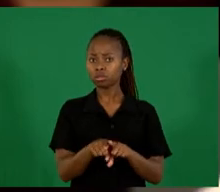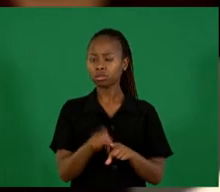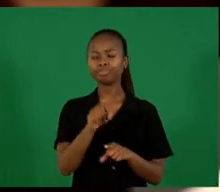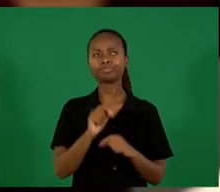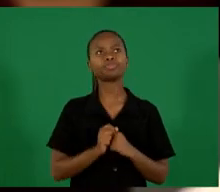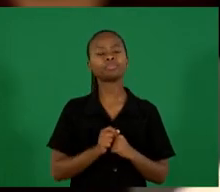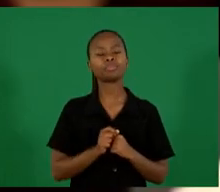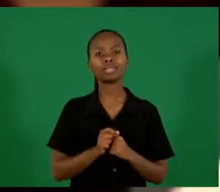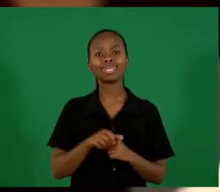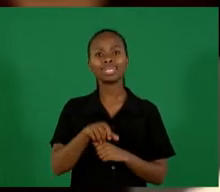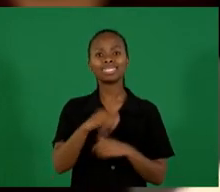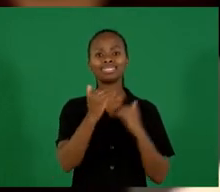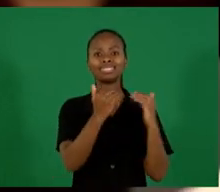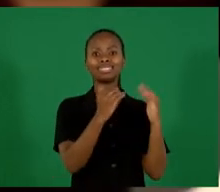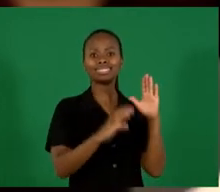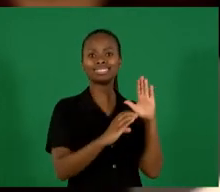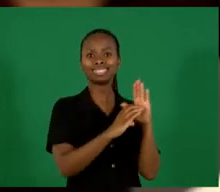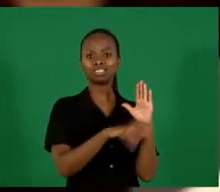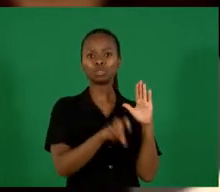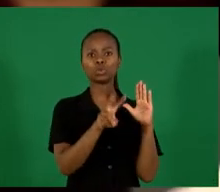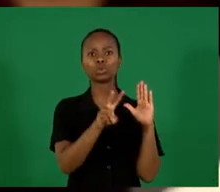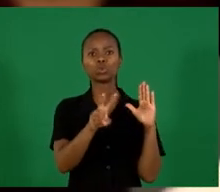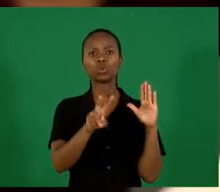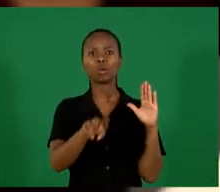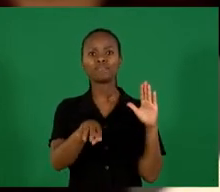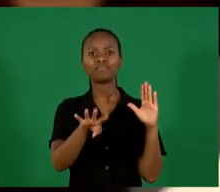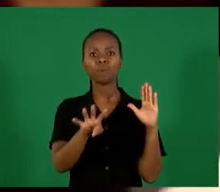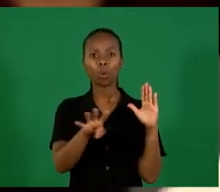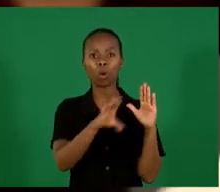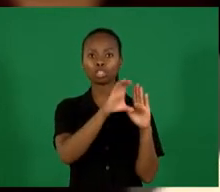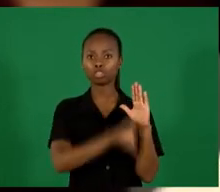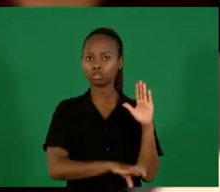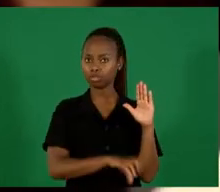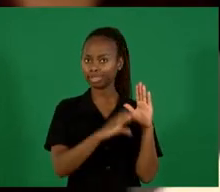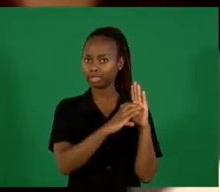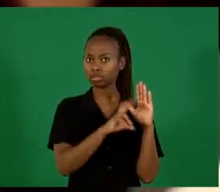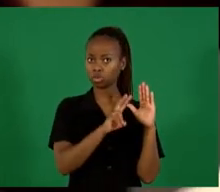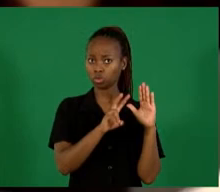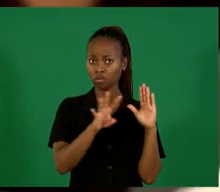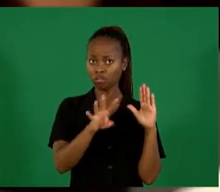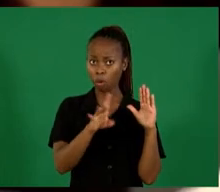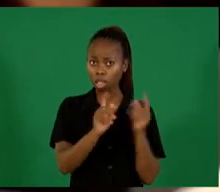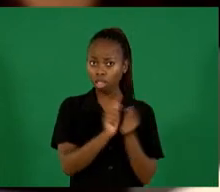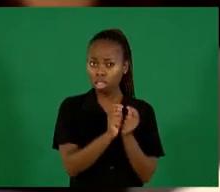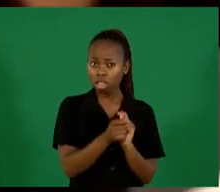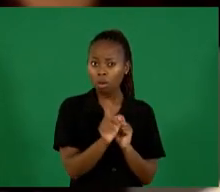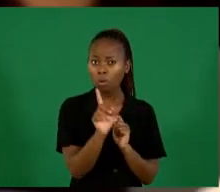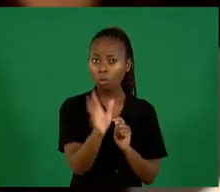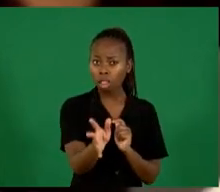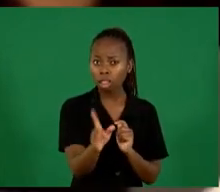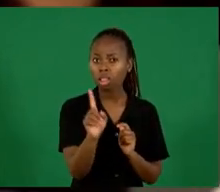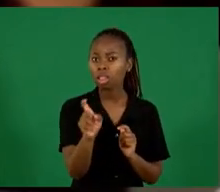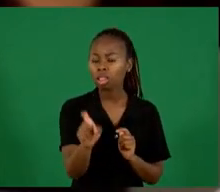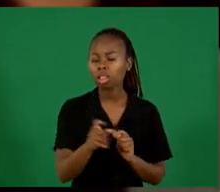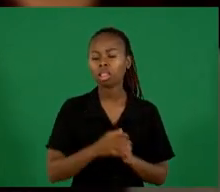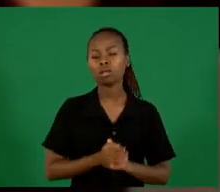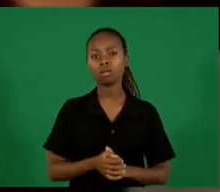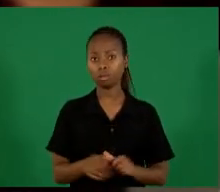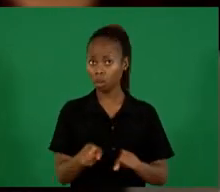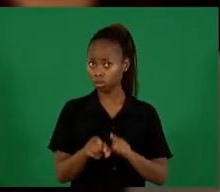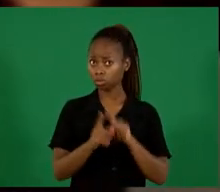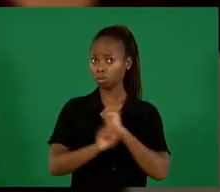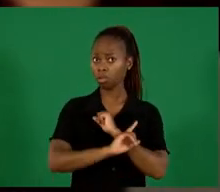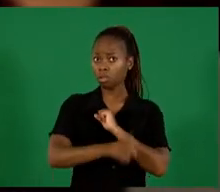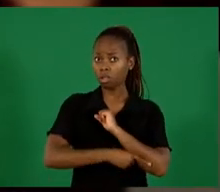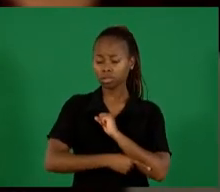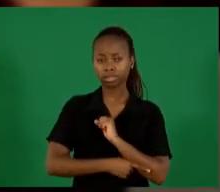of Section 224 of the Constitution? And lastly, do you still view